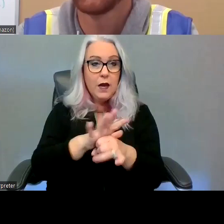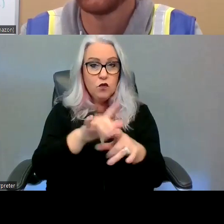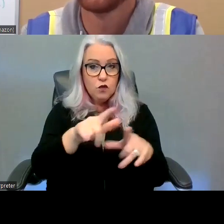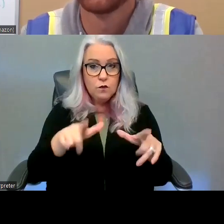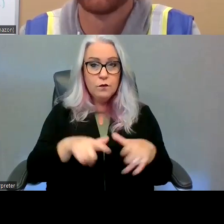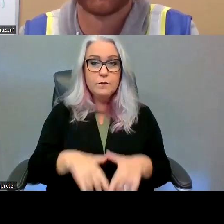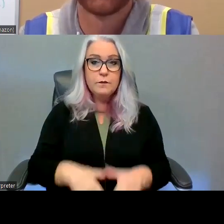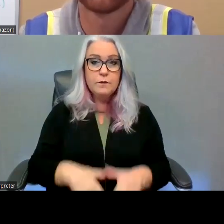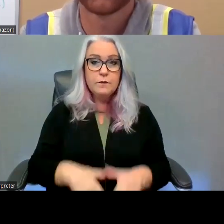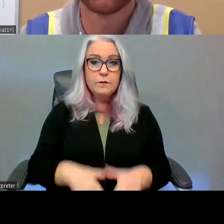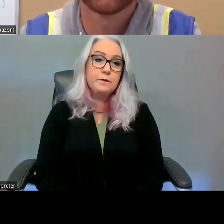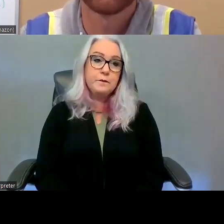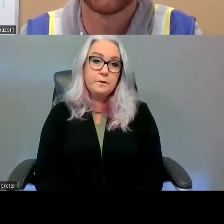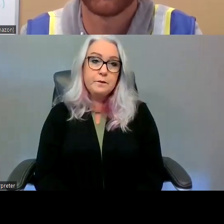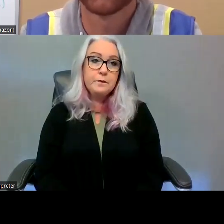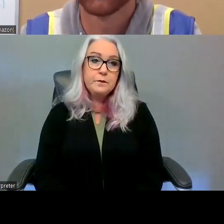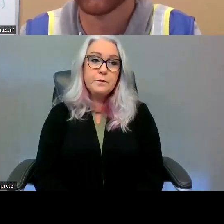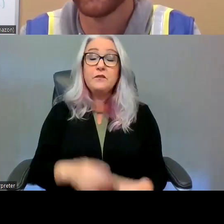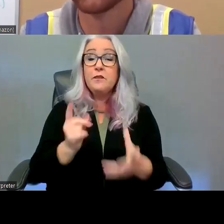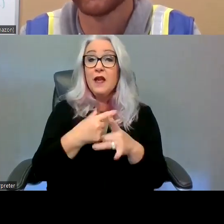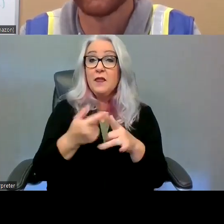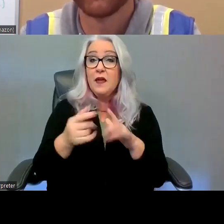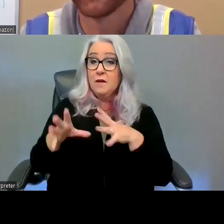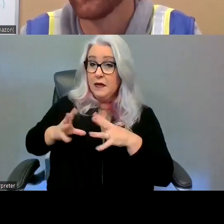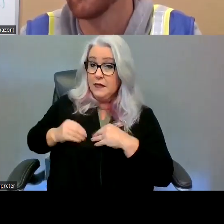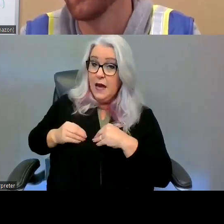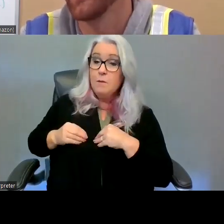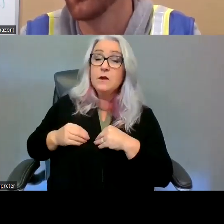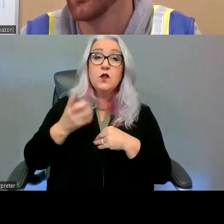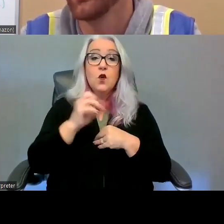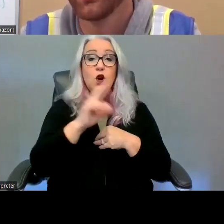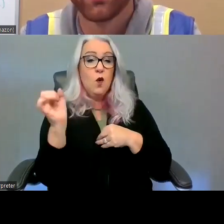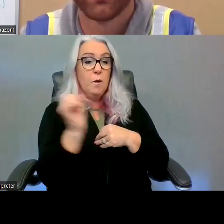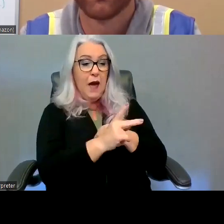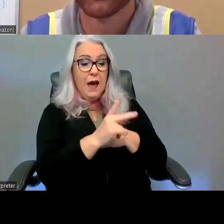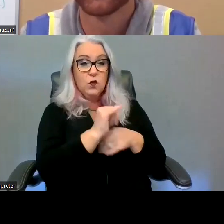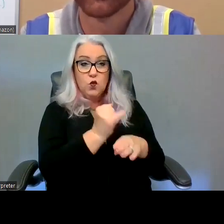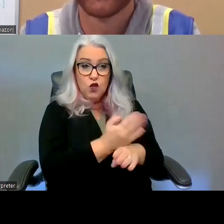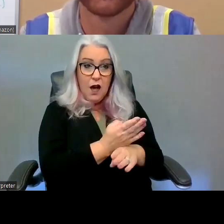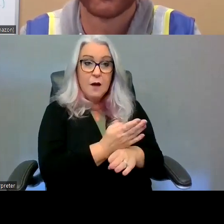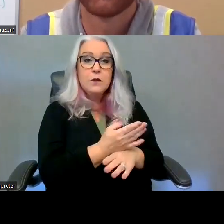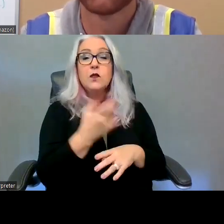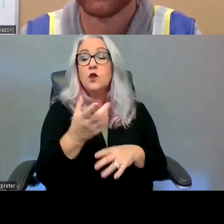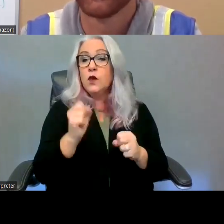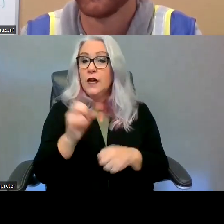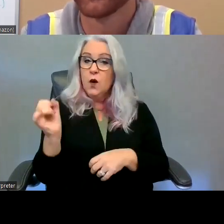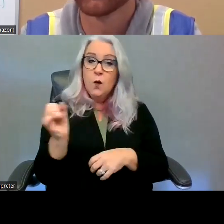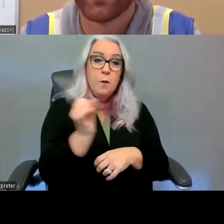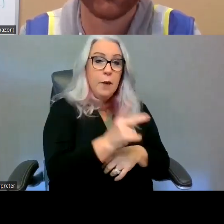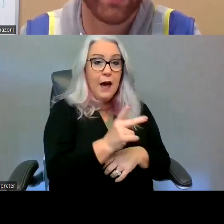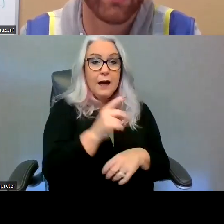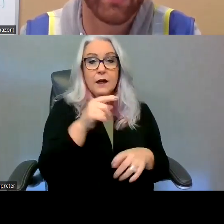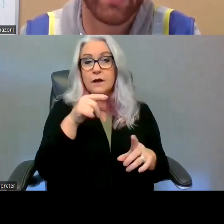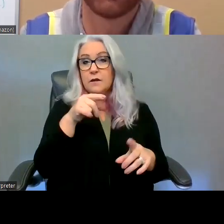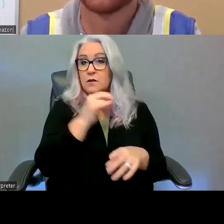Moving on. This is where you'll accept the offer or go back to jobs. If it's not something that you want, you can just go back to jobs and it'll